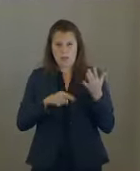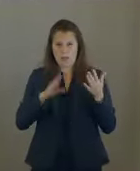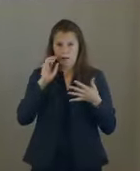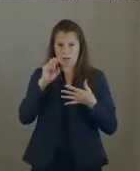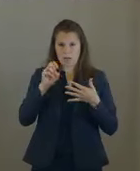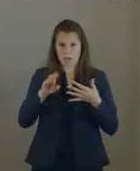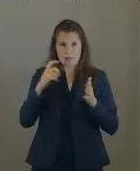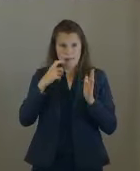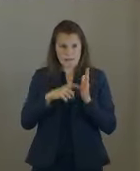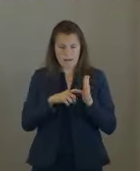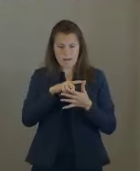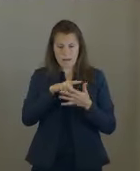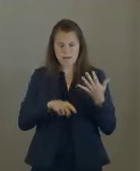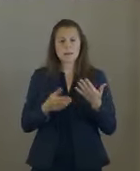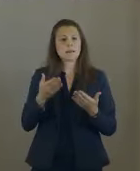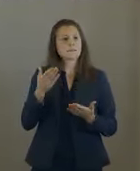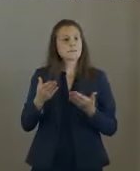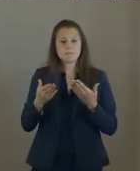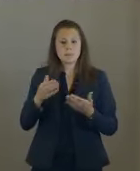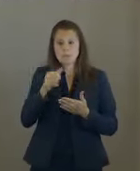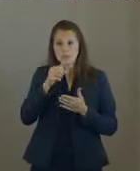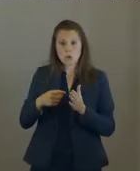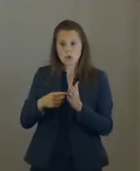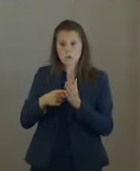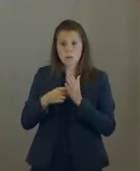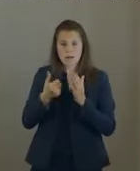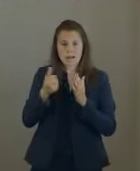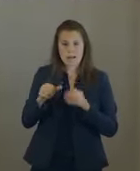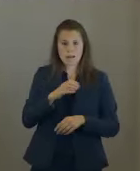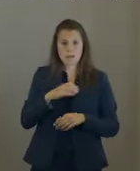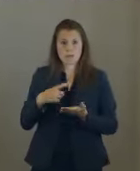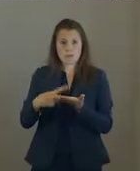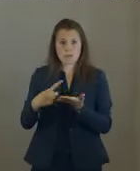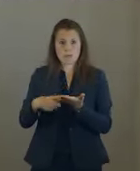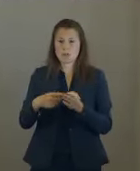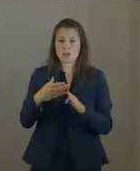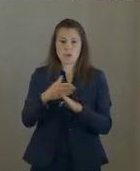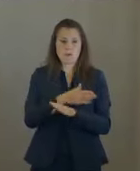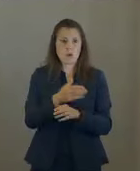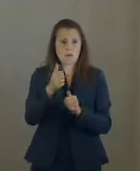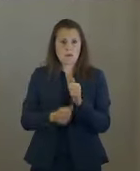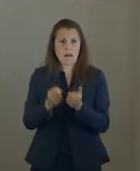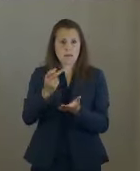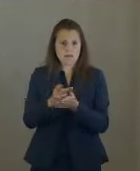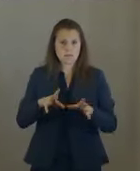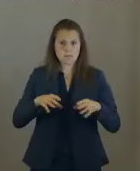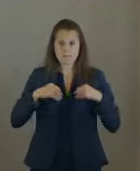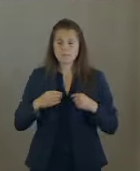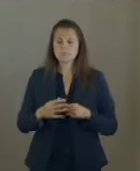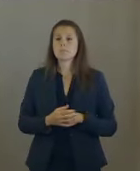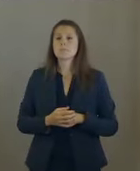those that may not require commission discussion prior to being adopted or